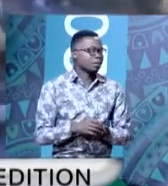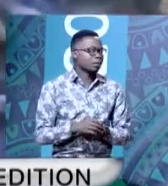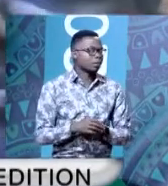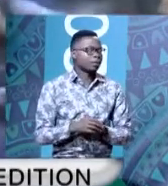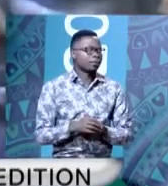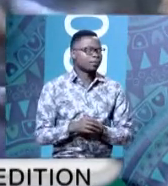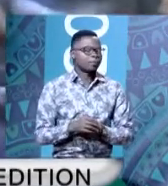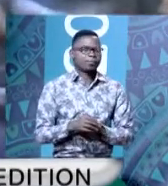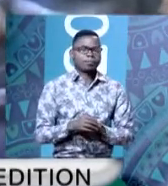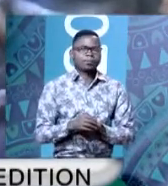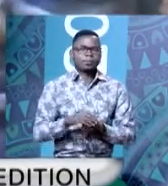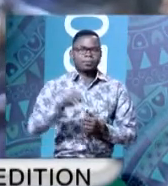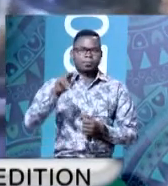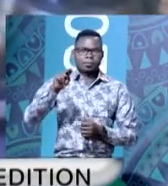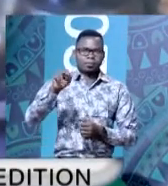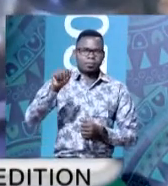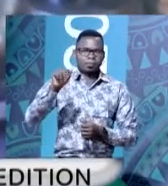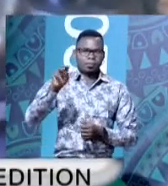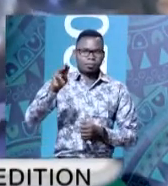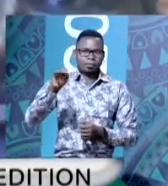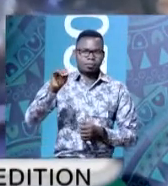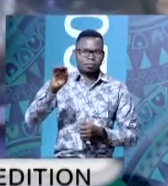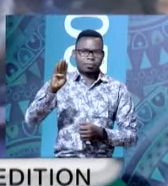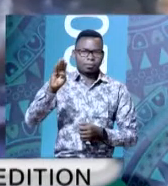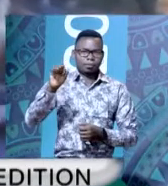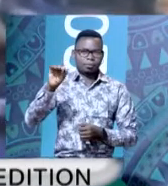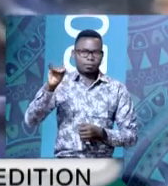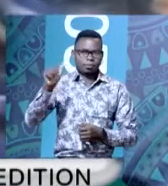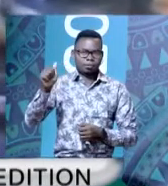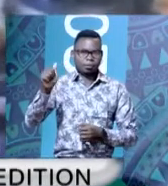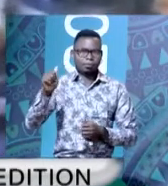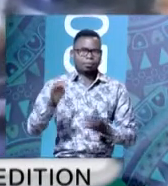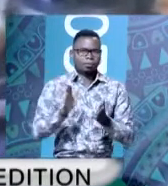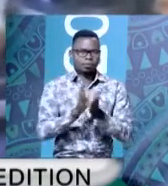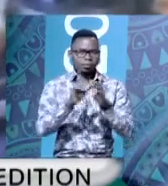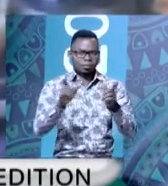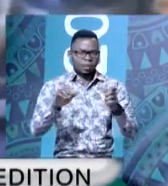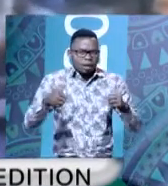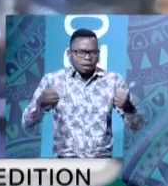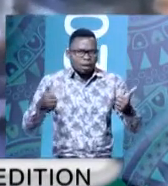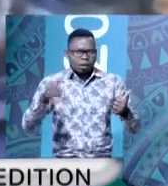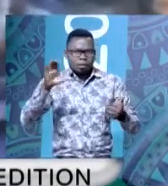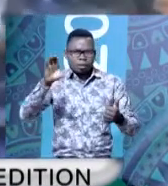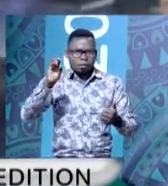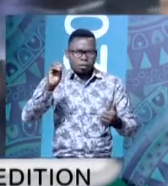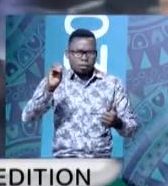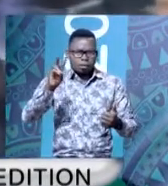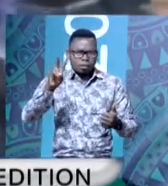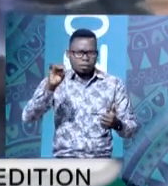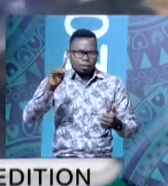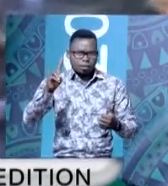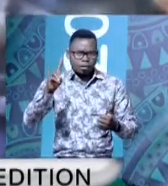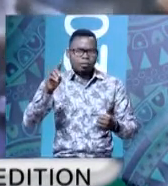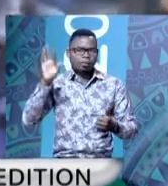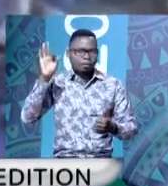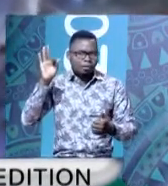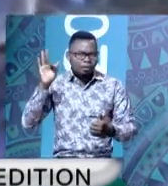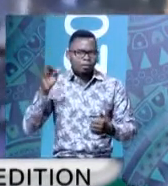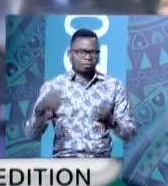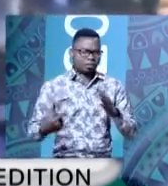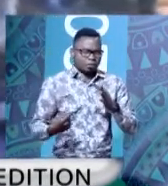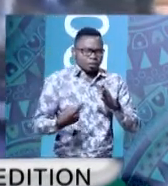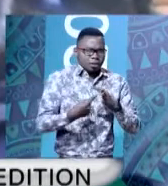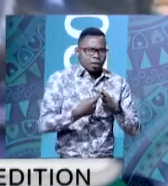His Excellency, please, can you answer for me how COVID-19 is impacting the Namibian